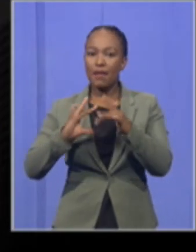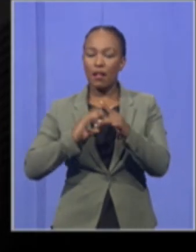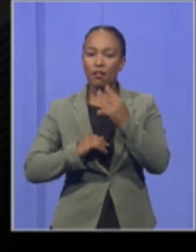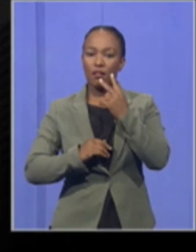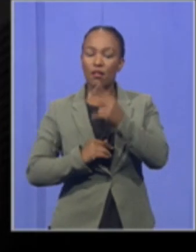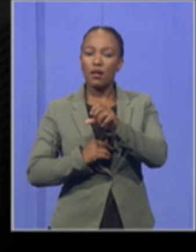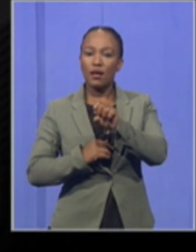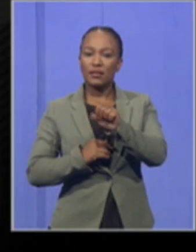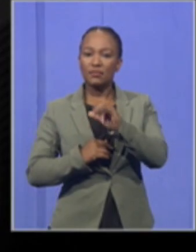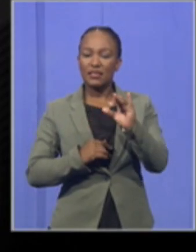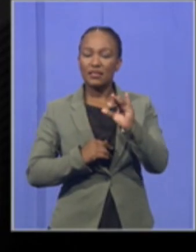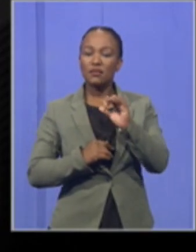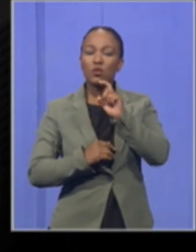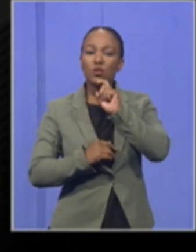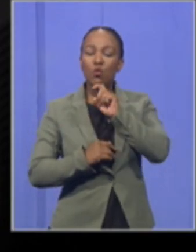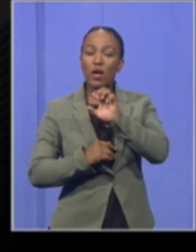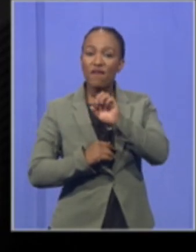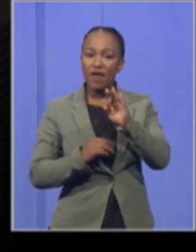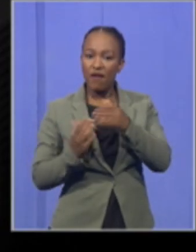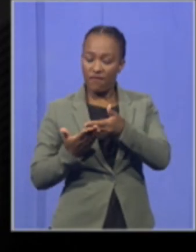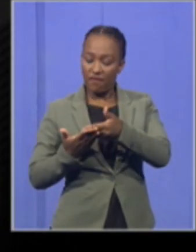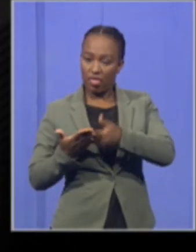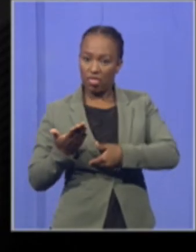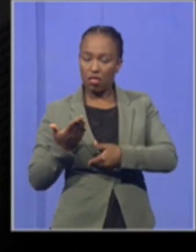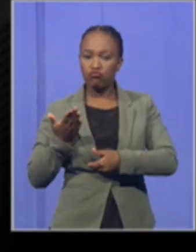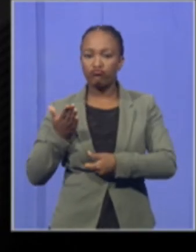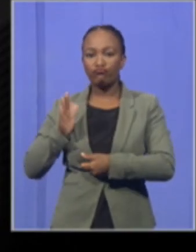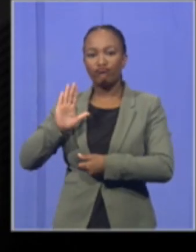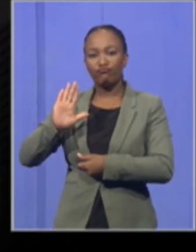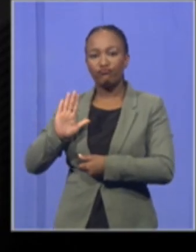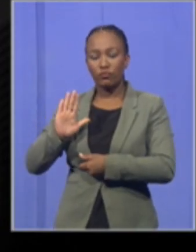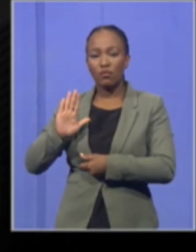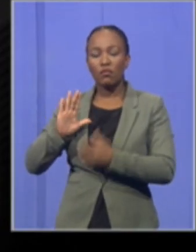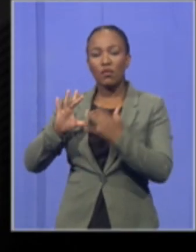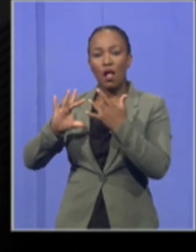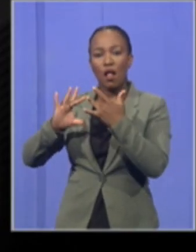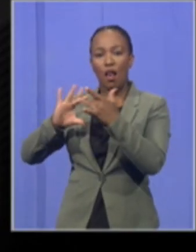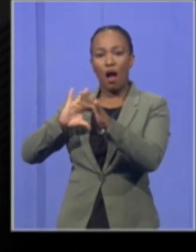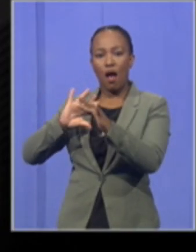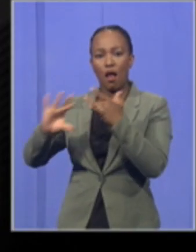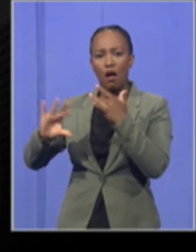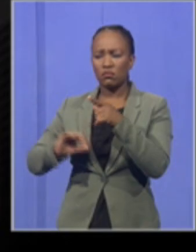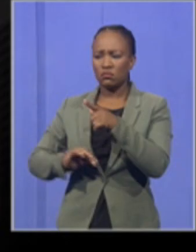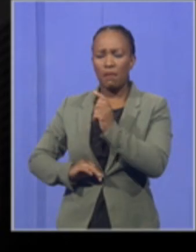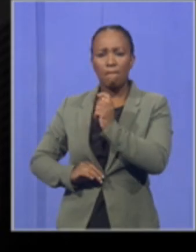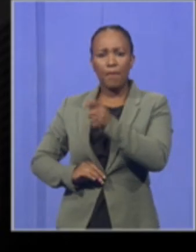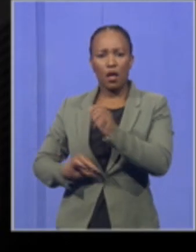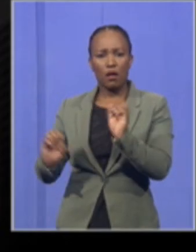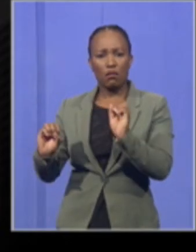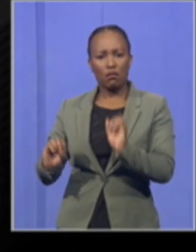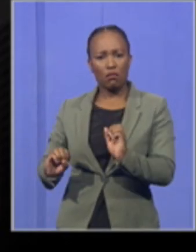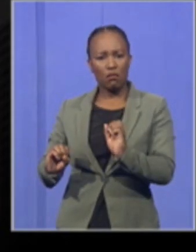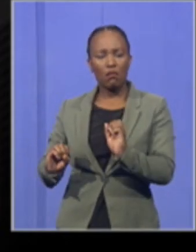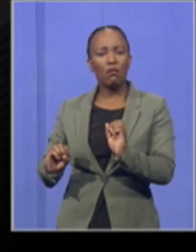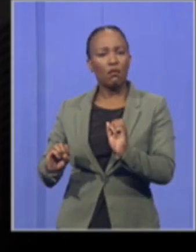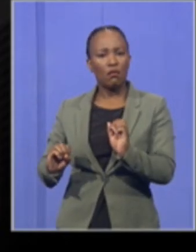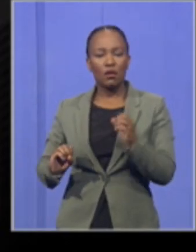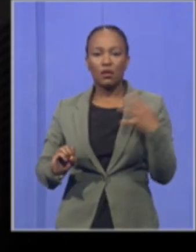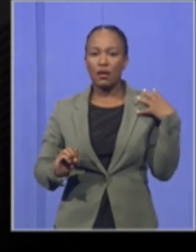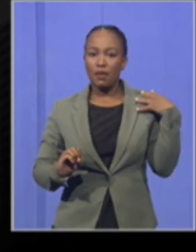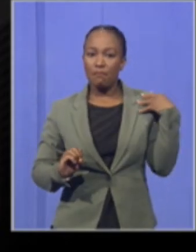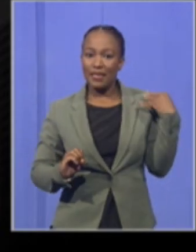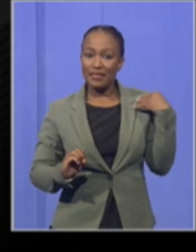ke EFF jaaka bopaki e bontsha gore tona o na botsolotsa gore goreng tuelo e se diriwe. Ditona ga di ikamaganye